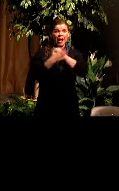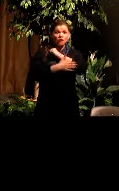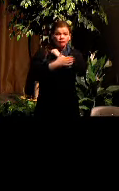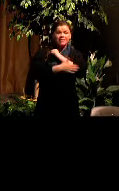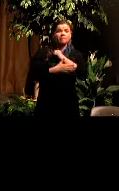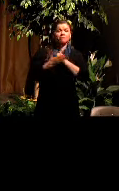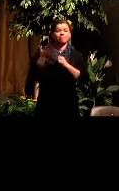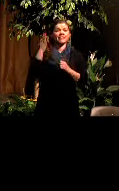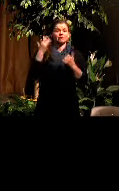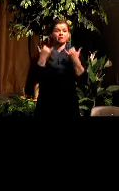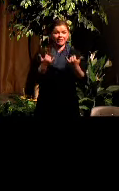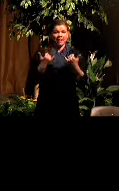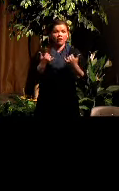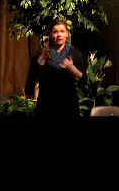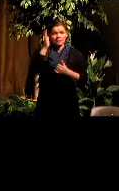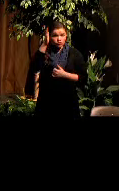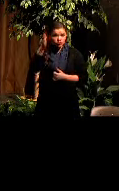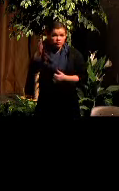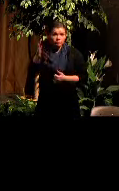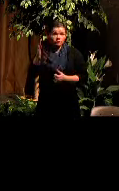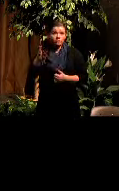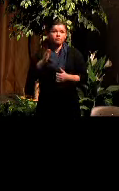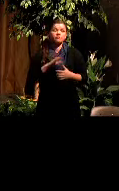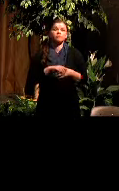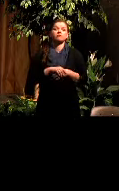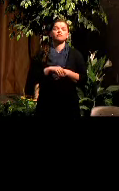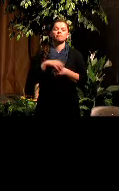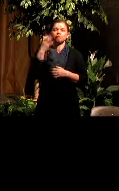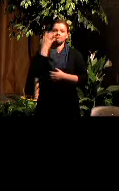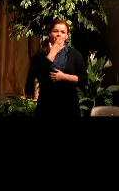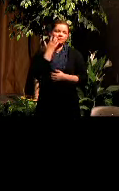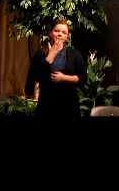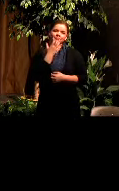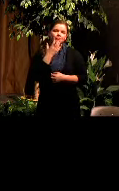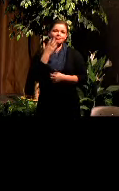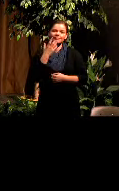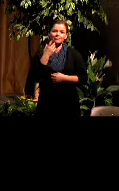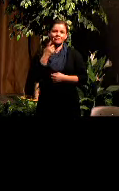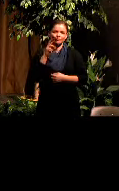future is extraordinary, endless, and astonishingly